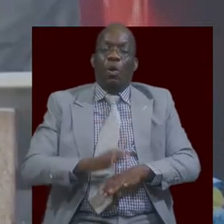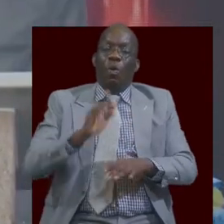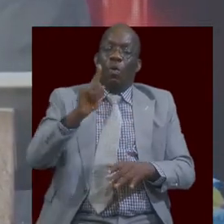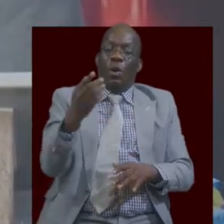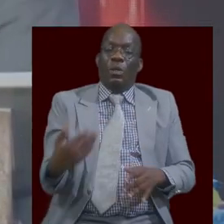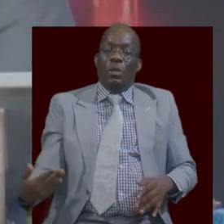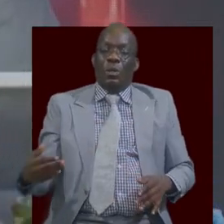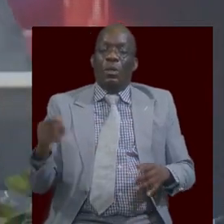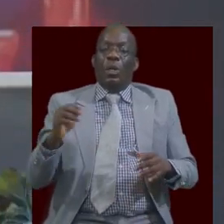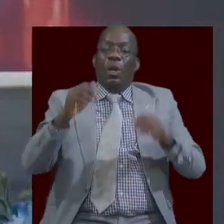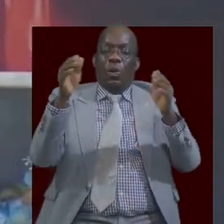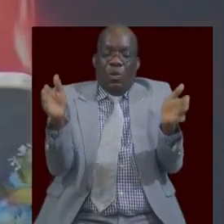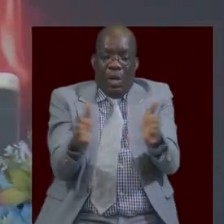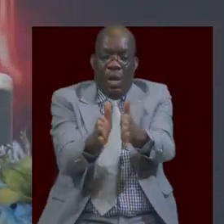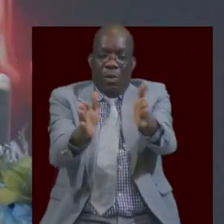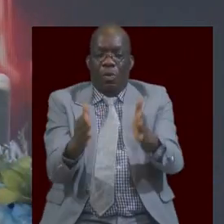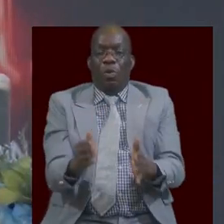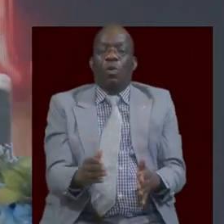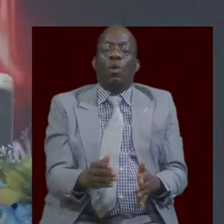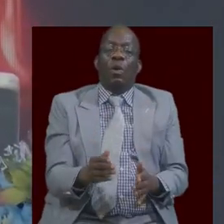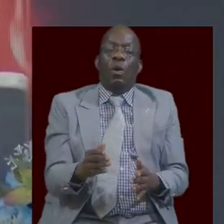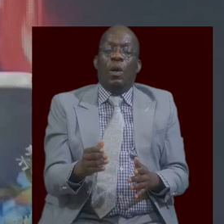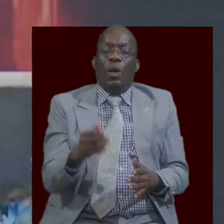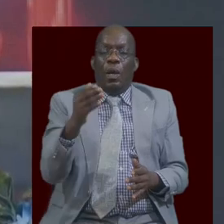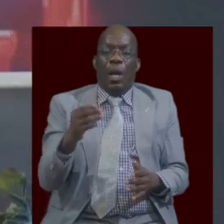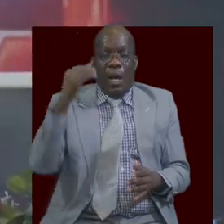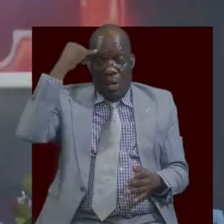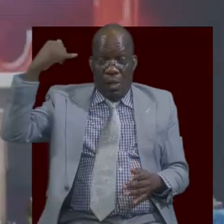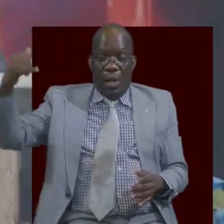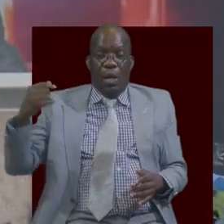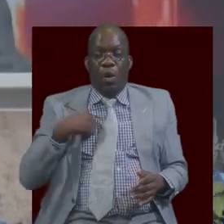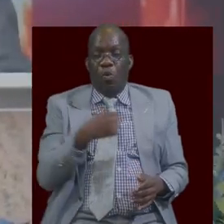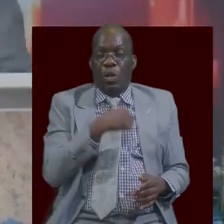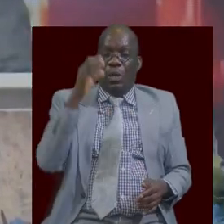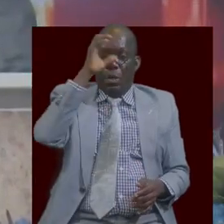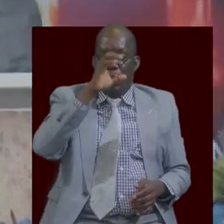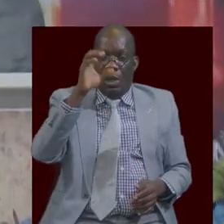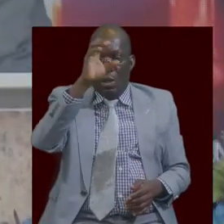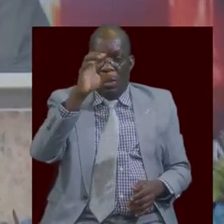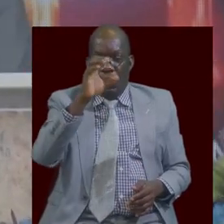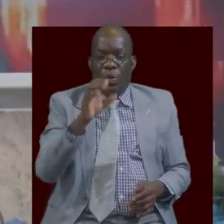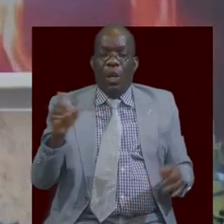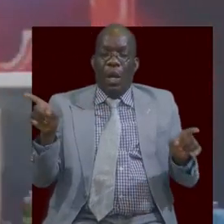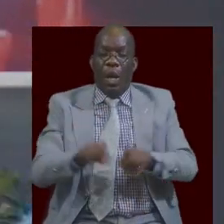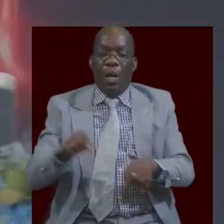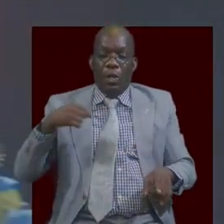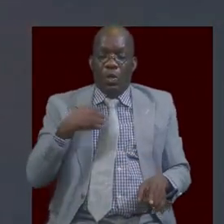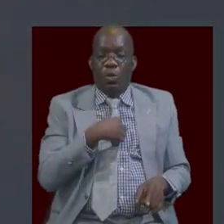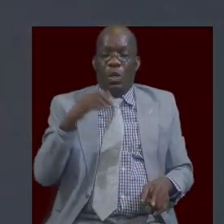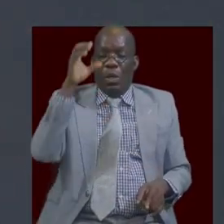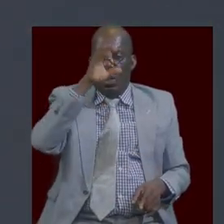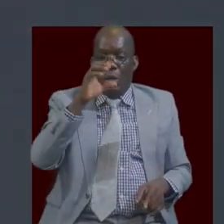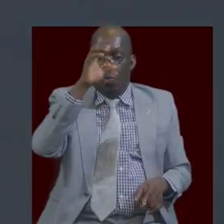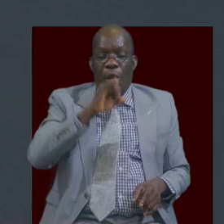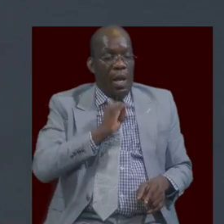narrow endeavor. We explore, and then as we're exploring, I've seen this,